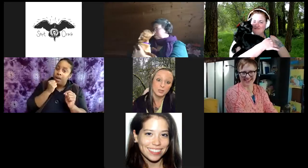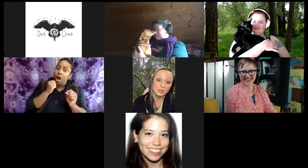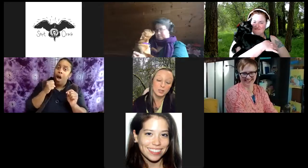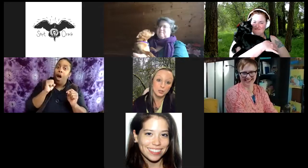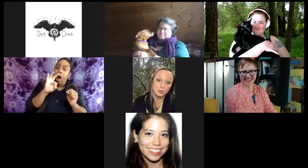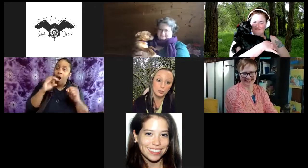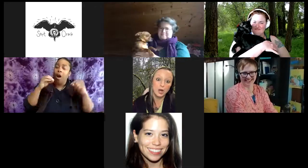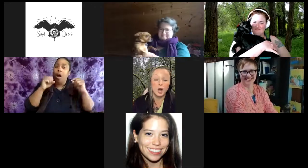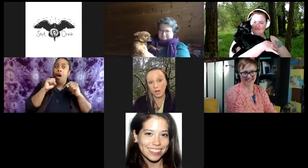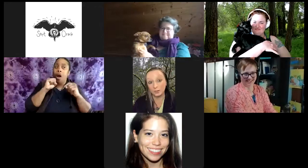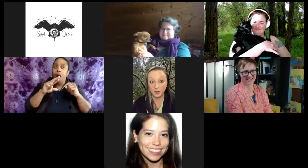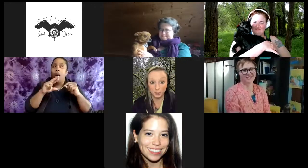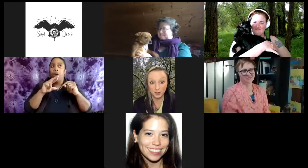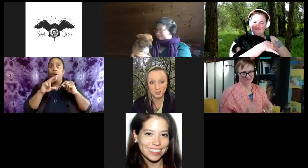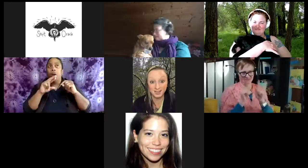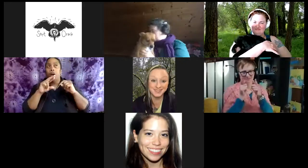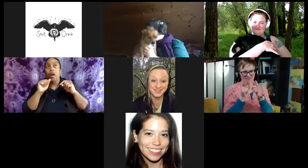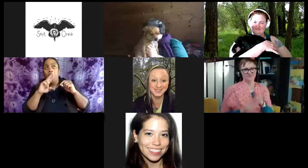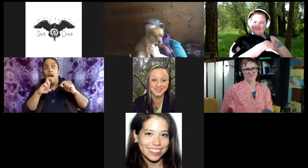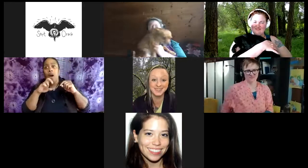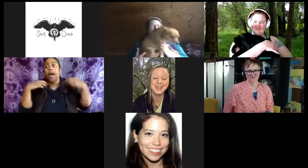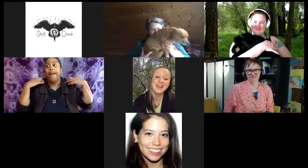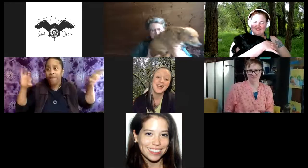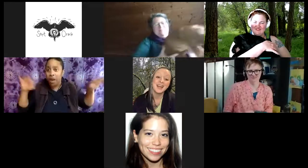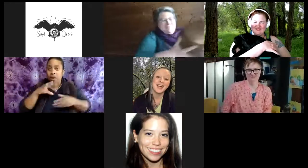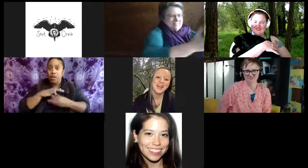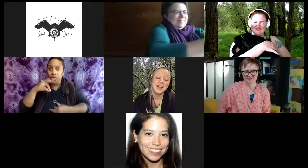soul. You are fairy.